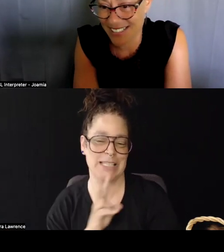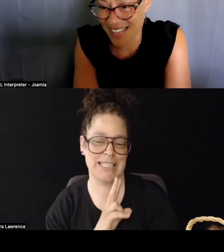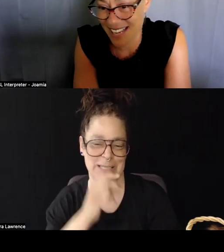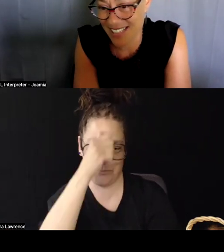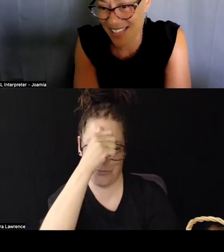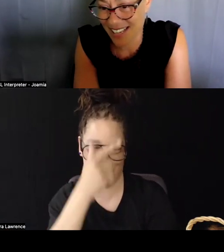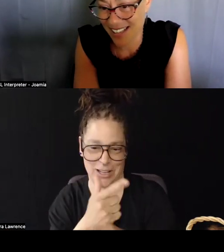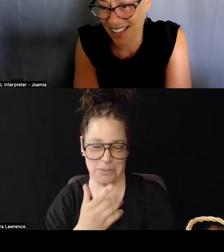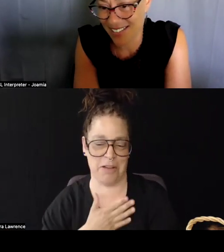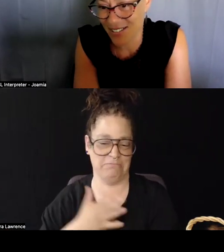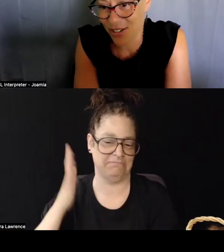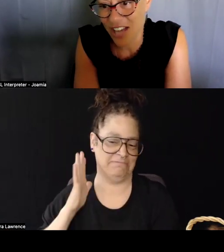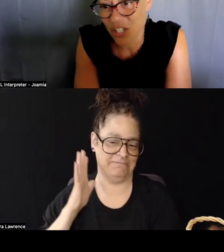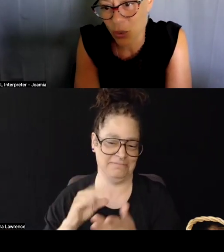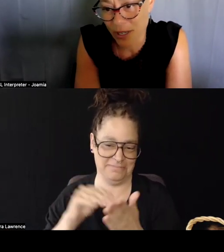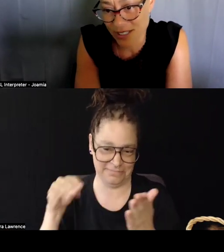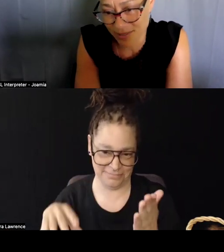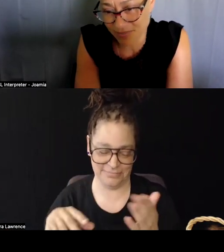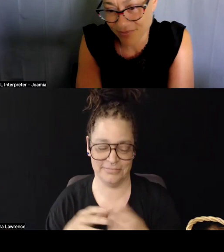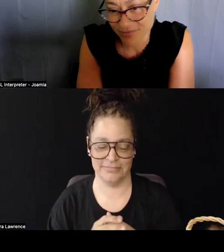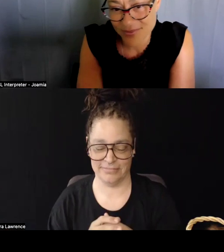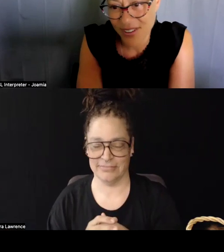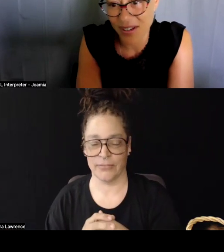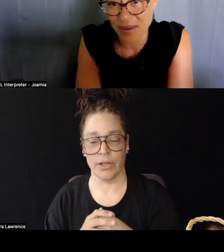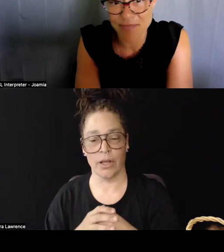It says AJ, and they're actually twins,